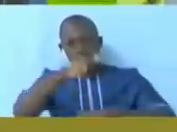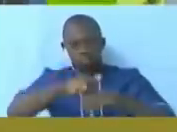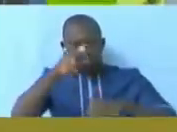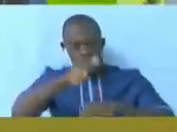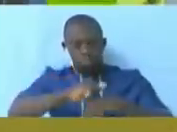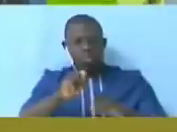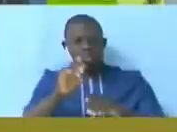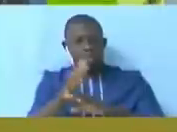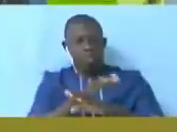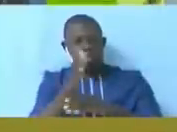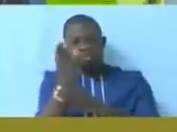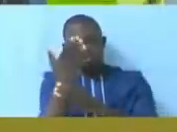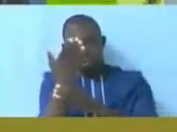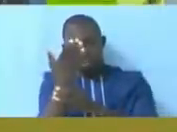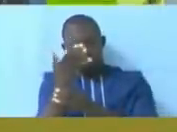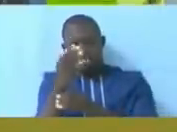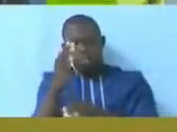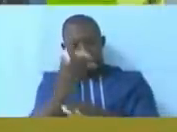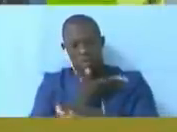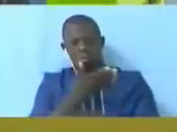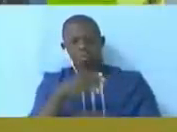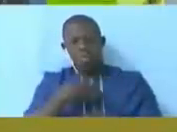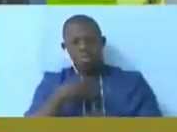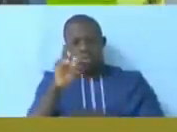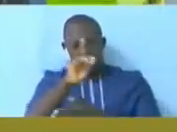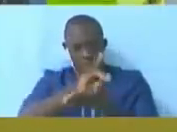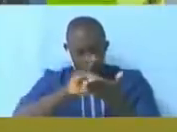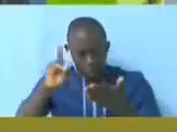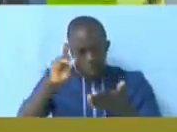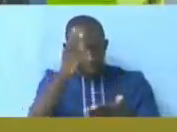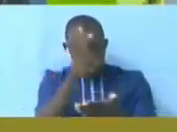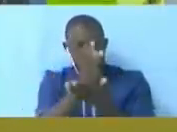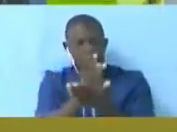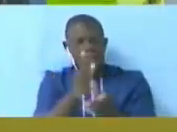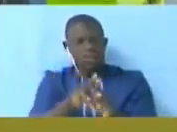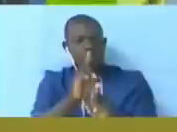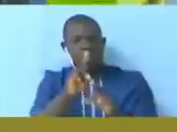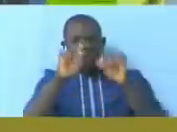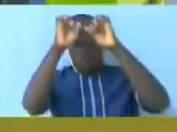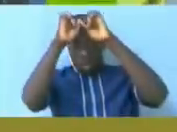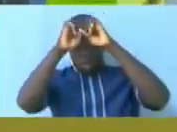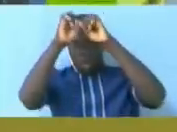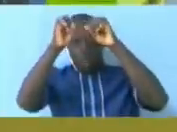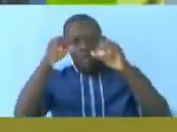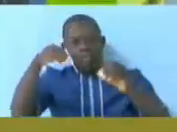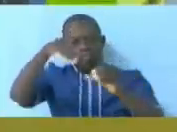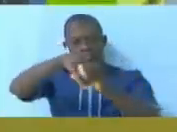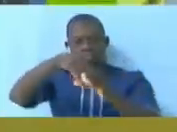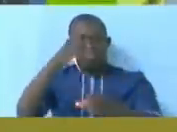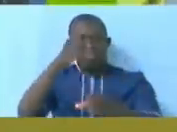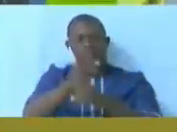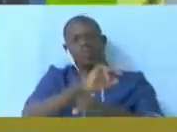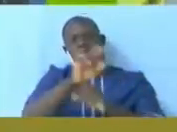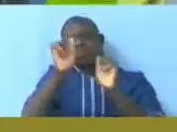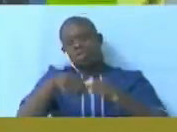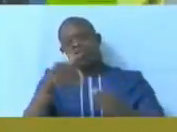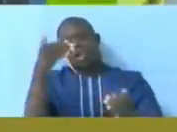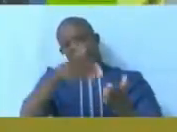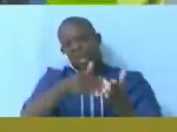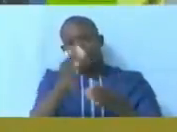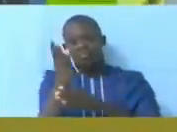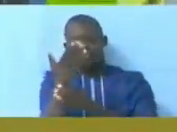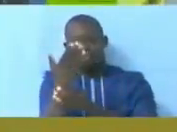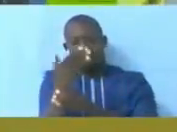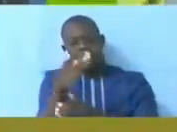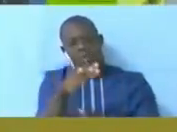to provide that evidence, but there was state interference in that also. Na nyimfango kani me ya lon ko lemu l'hôpital kayto luti docteur